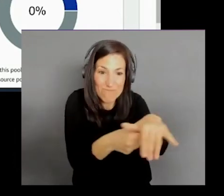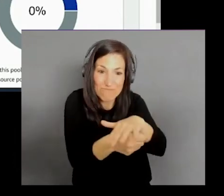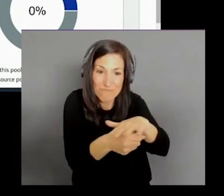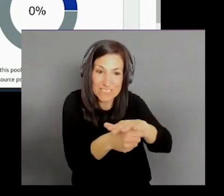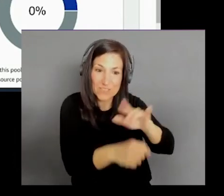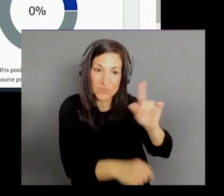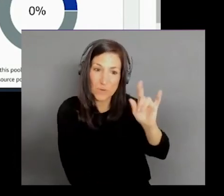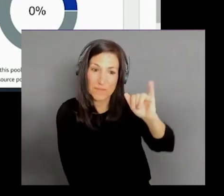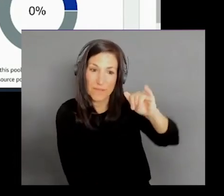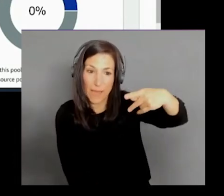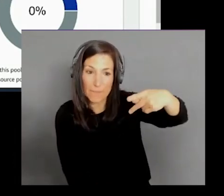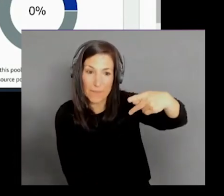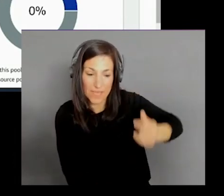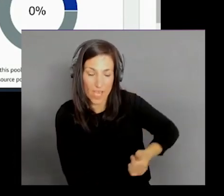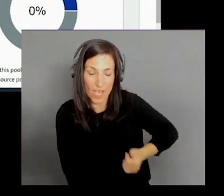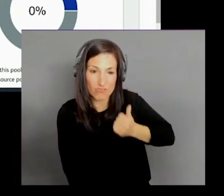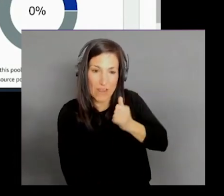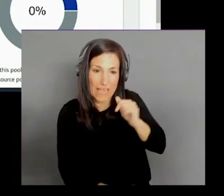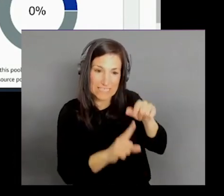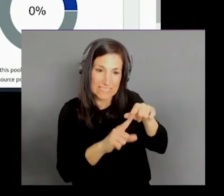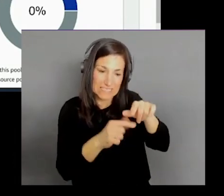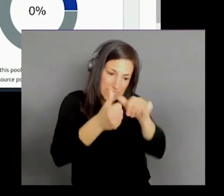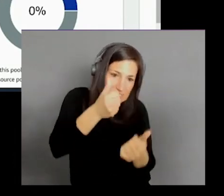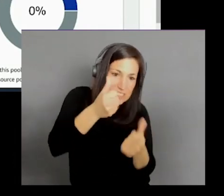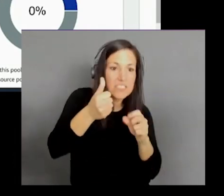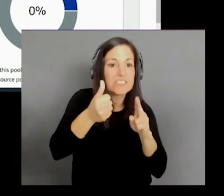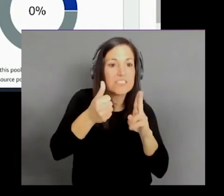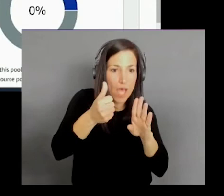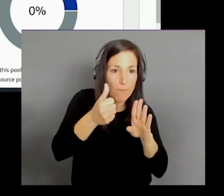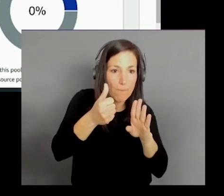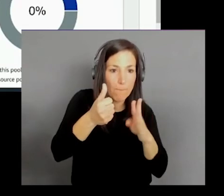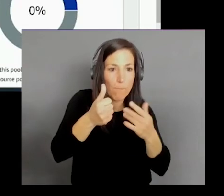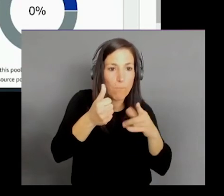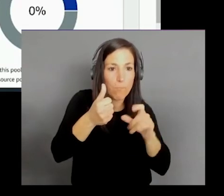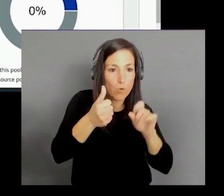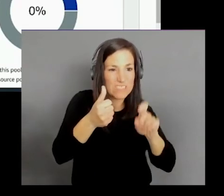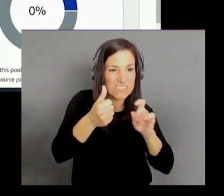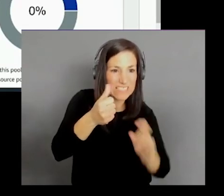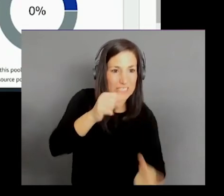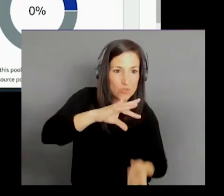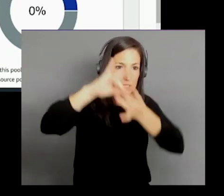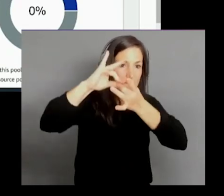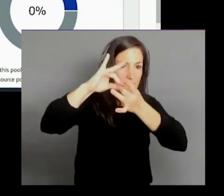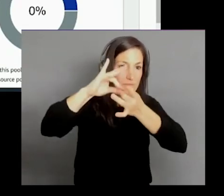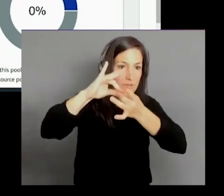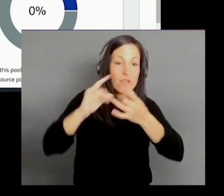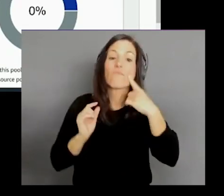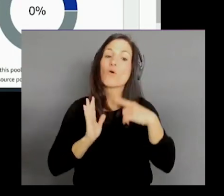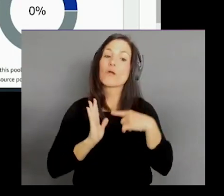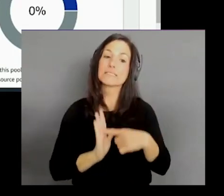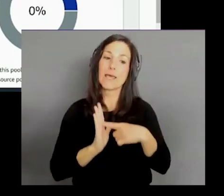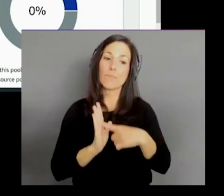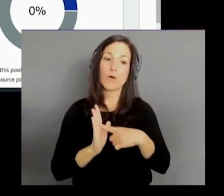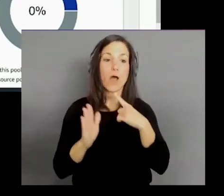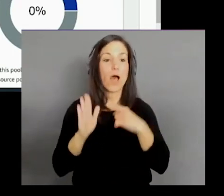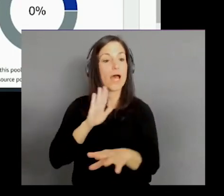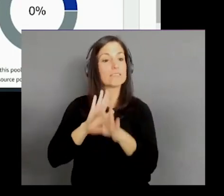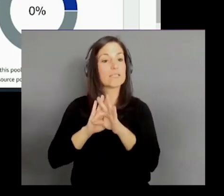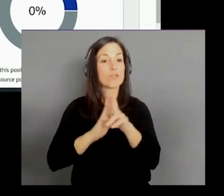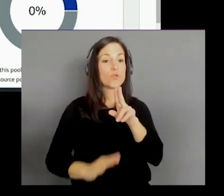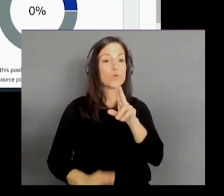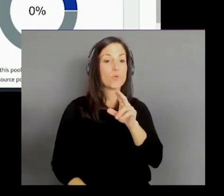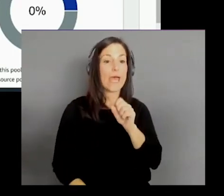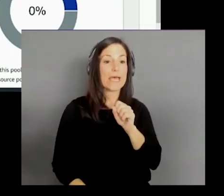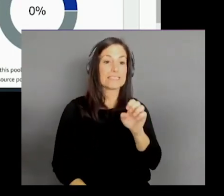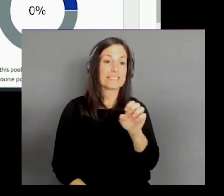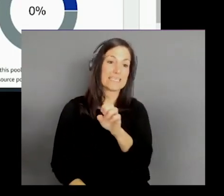those subpools have to live. So for example, I selected that I wanted my US East 2 pool to